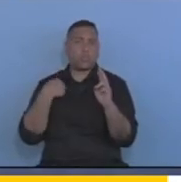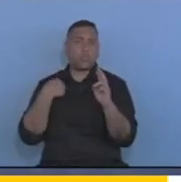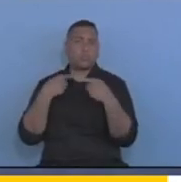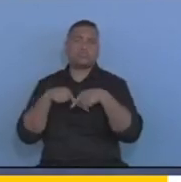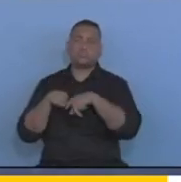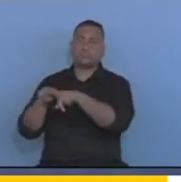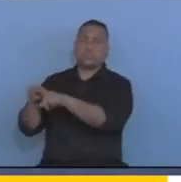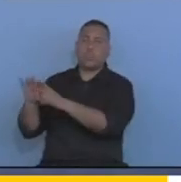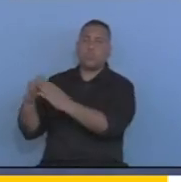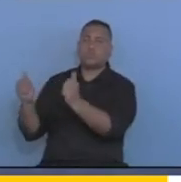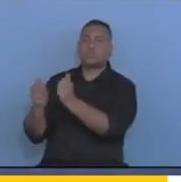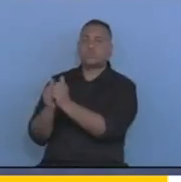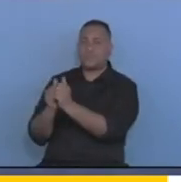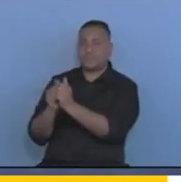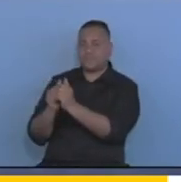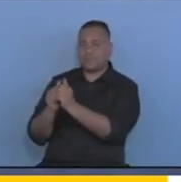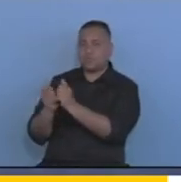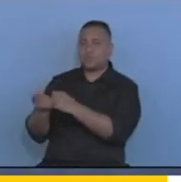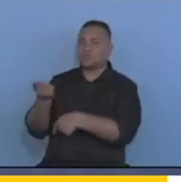their trade test.